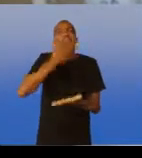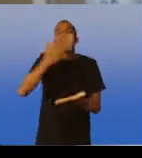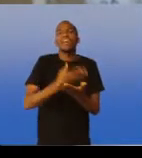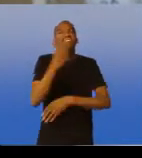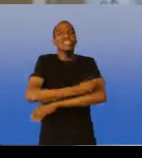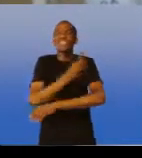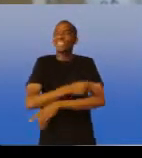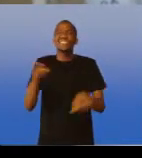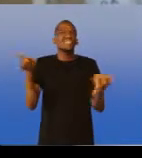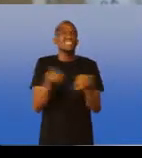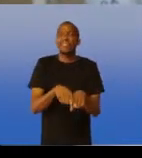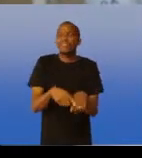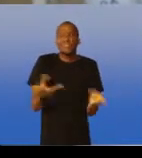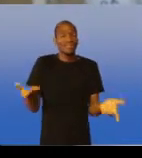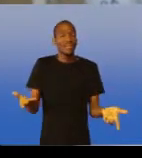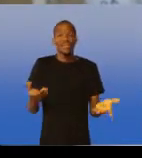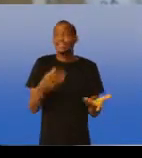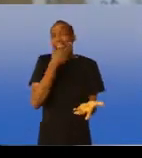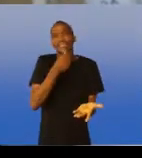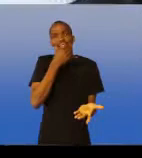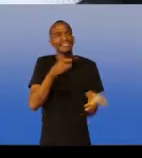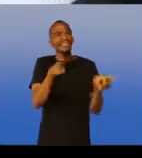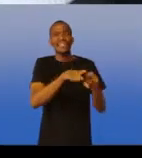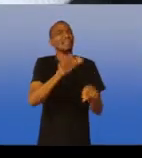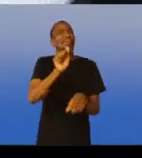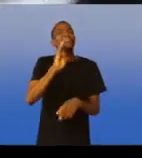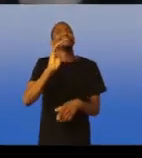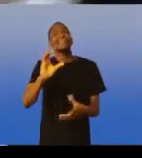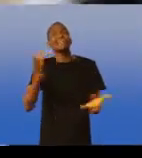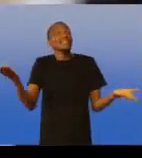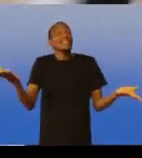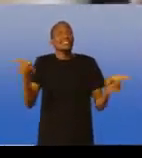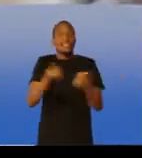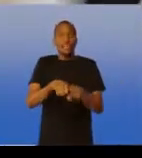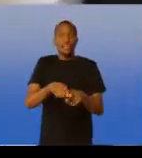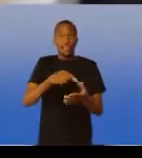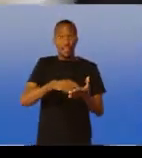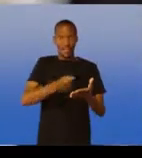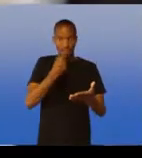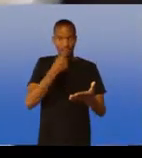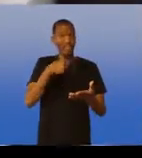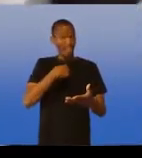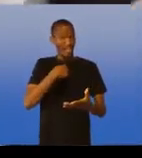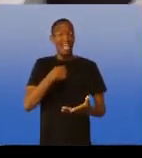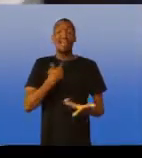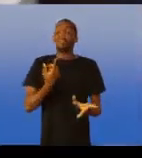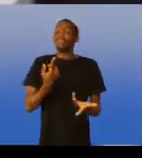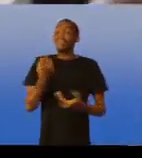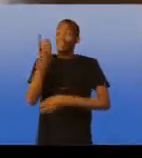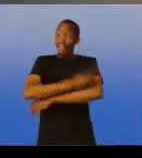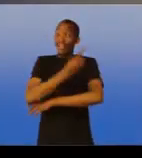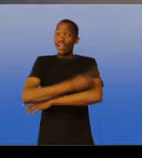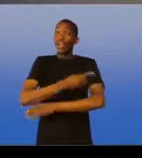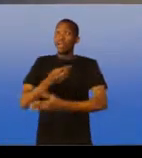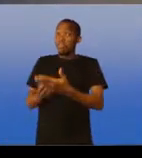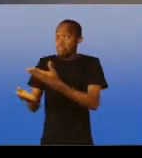see, just as easy as ABC. I take my tablets, my daily, it's 8 o'clock in the